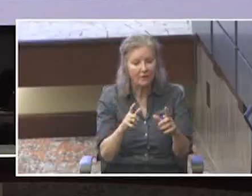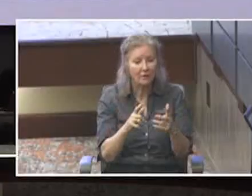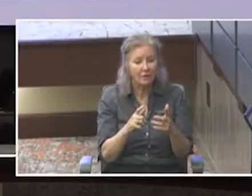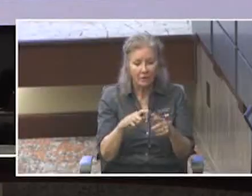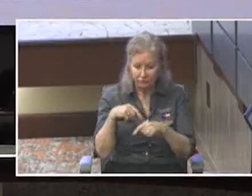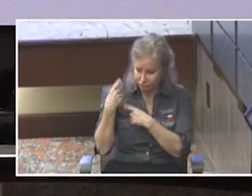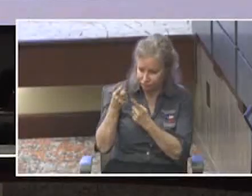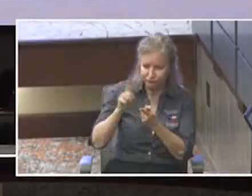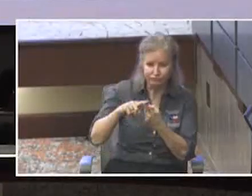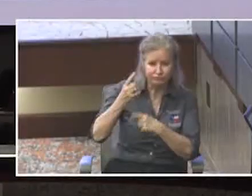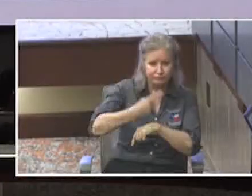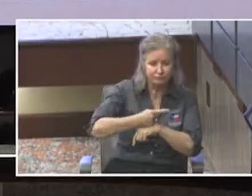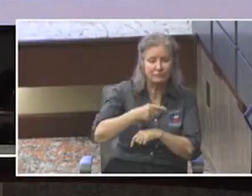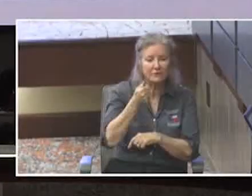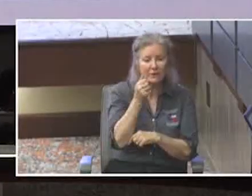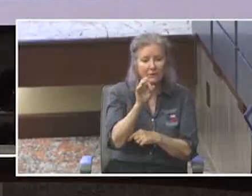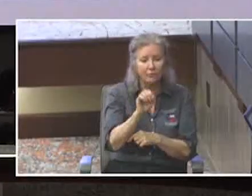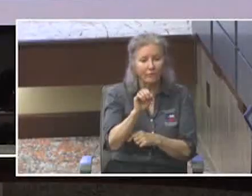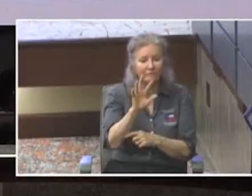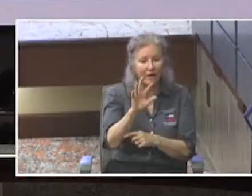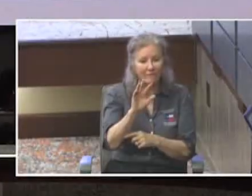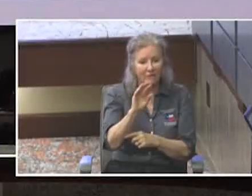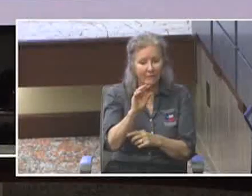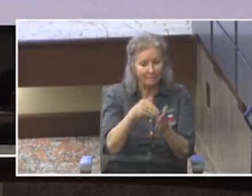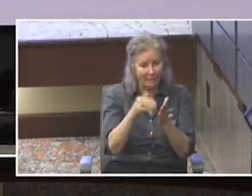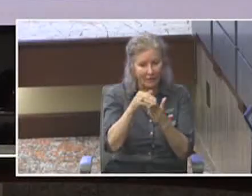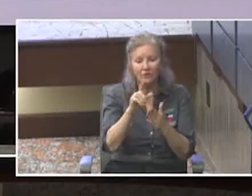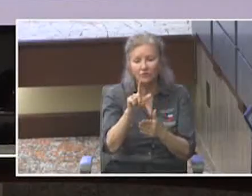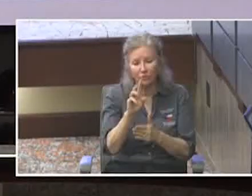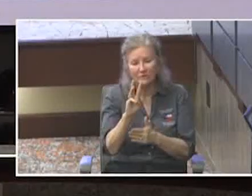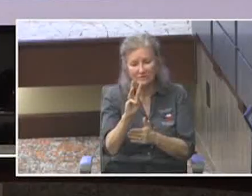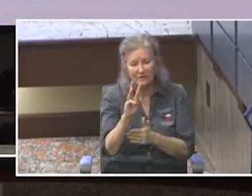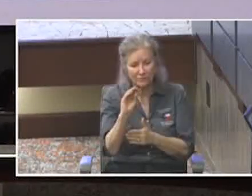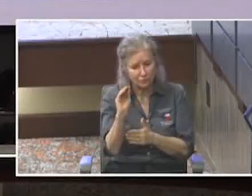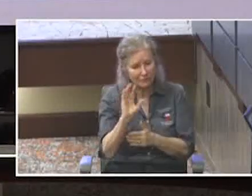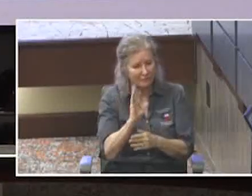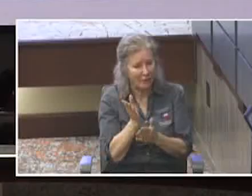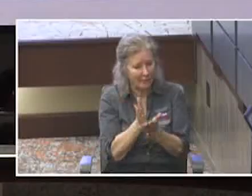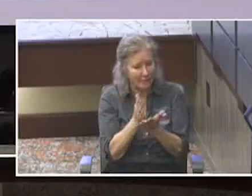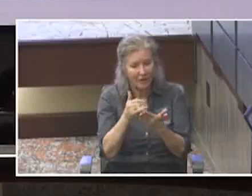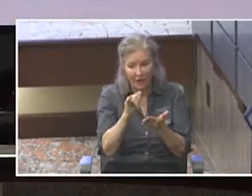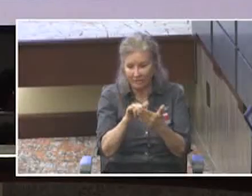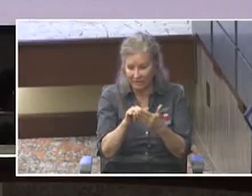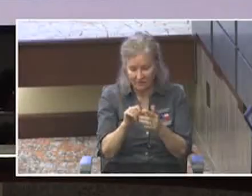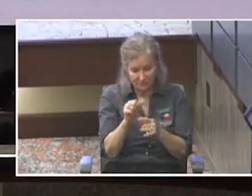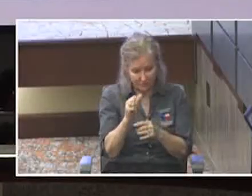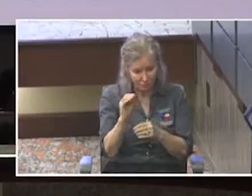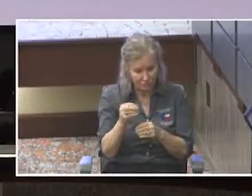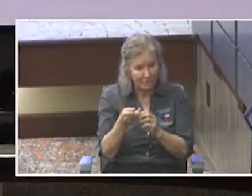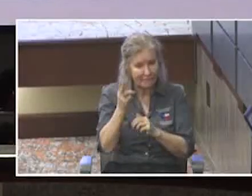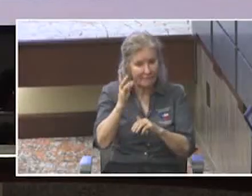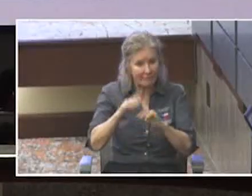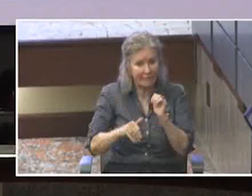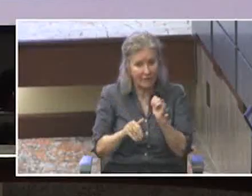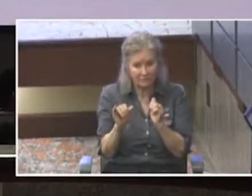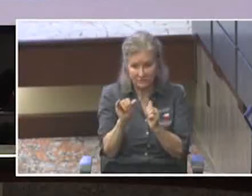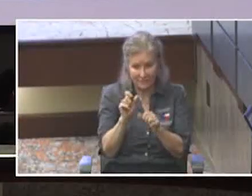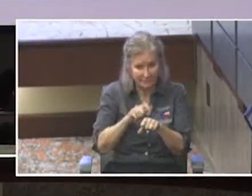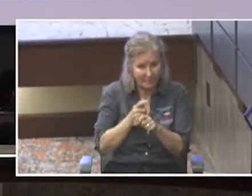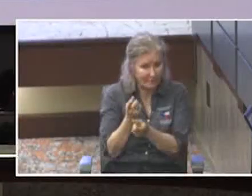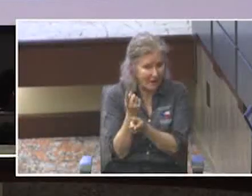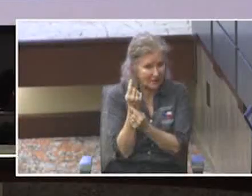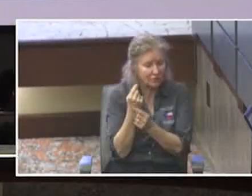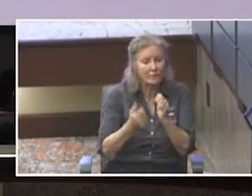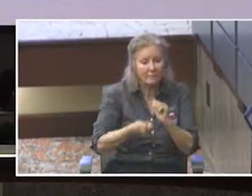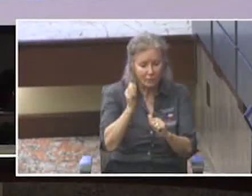are $19.5 million, or 26% of budget. That's about 10% higher than this same time last year. Most of these revenues